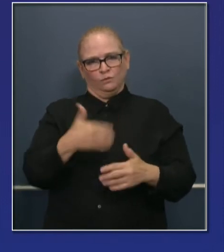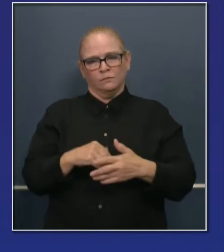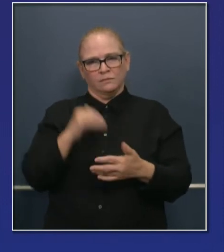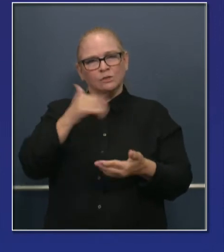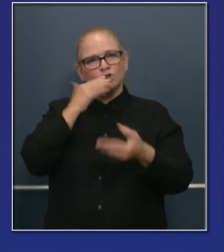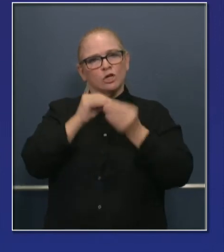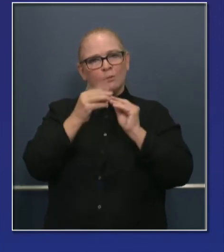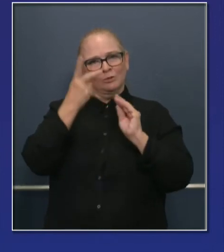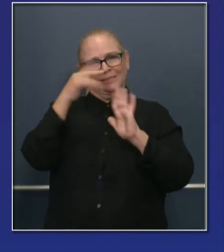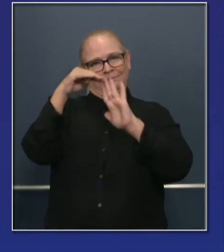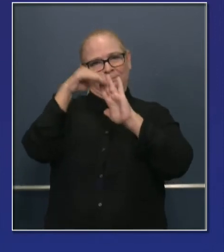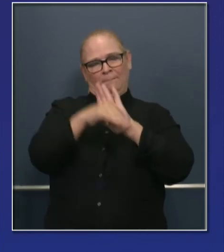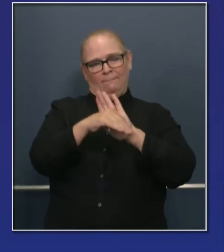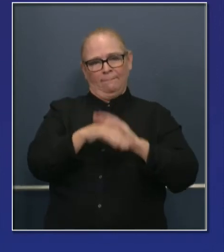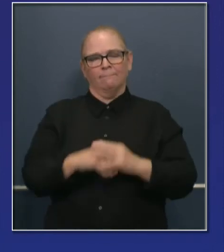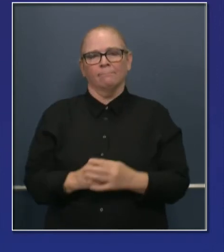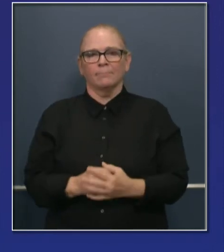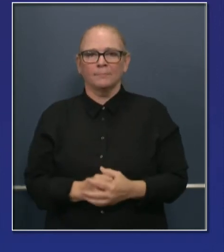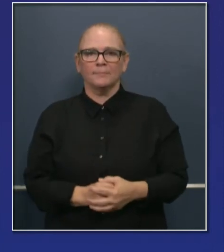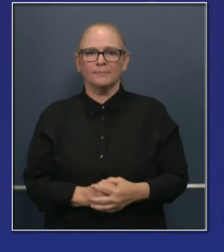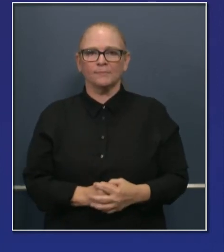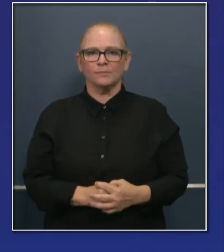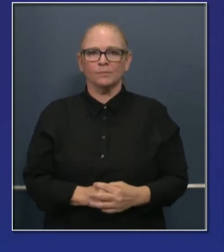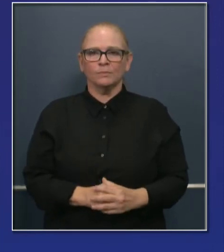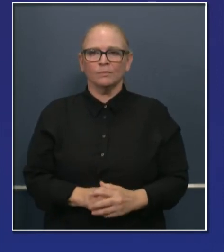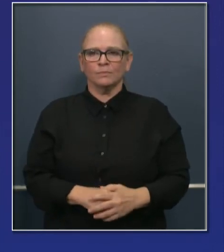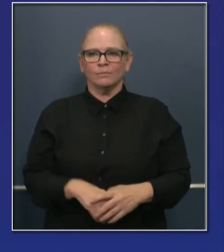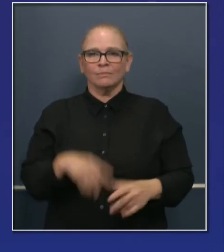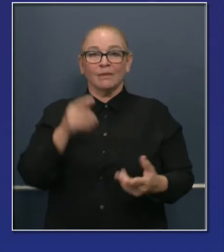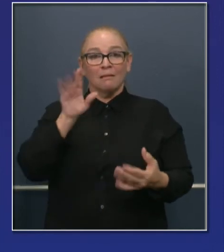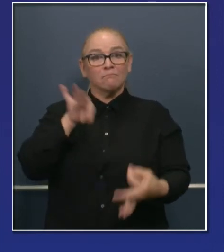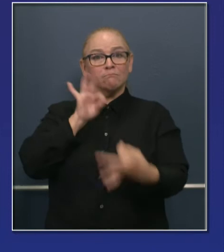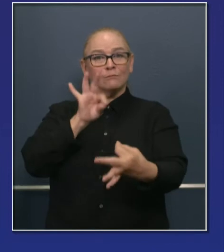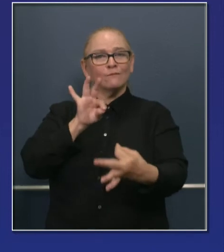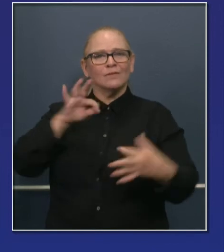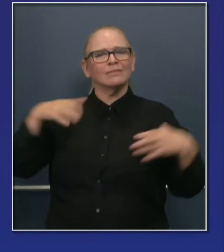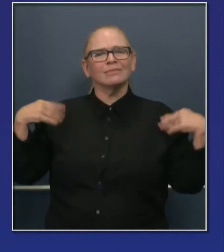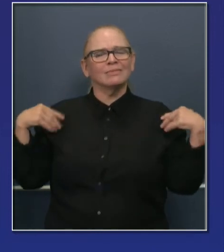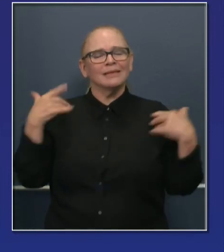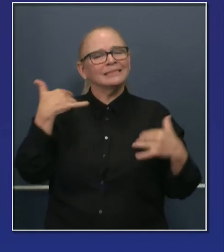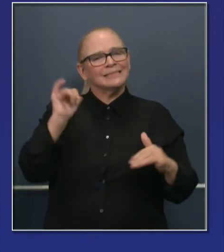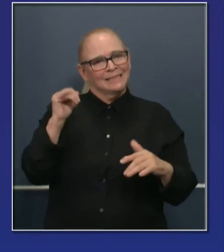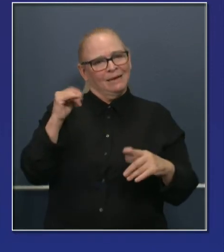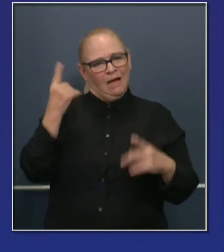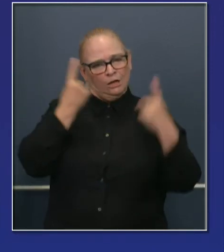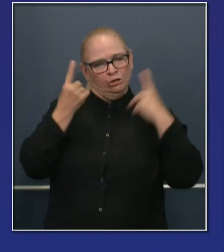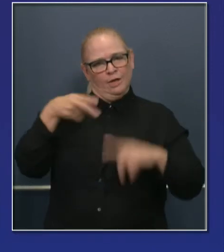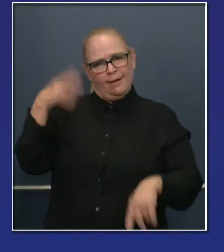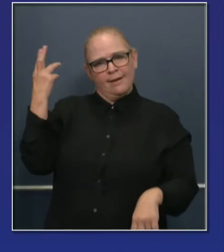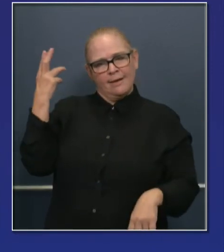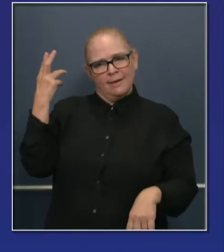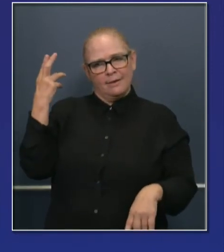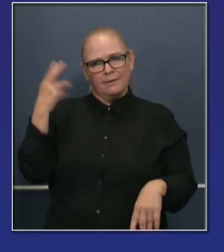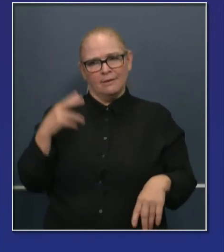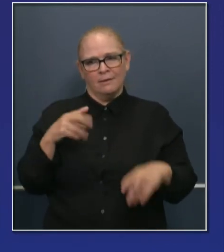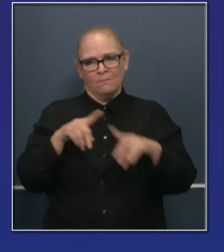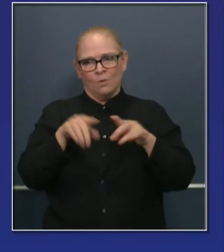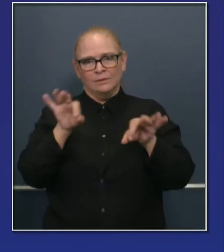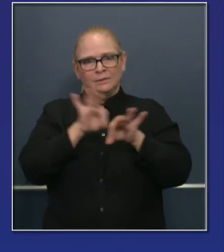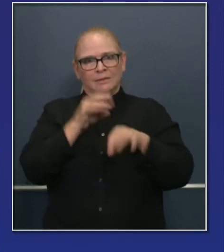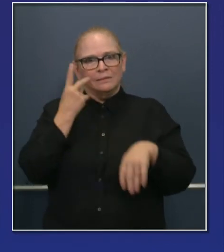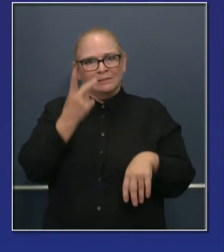to 6.1%. It's not where it needs to be. It is still too high. But again, it is good to